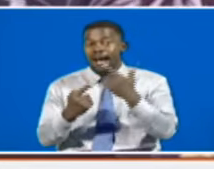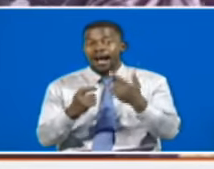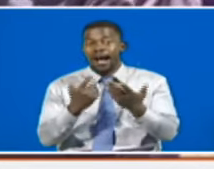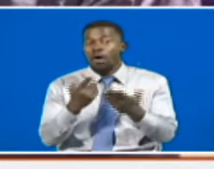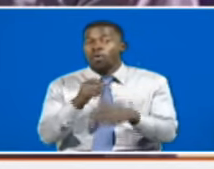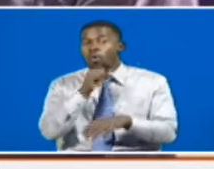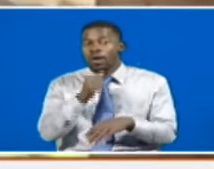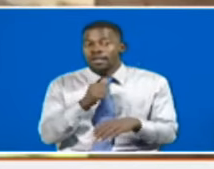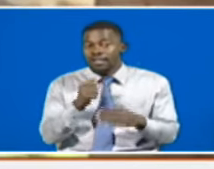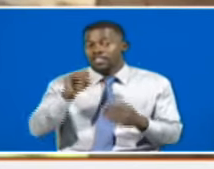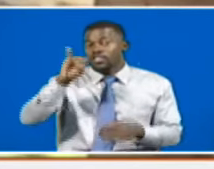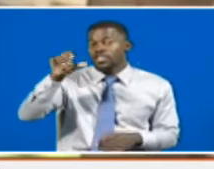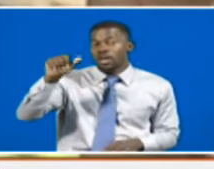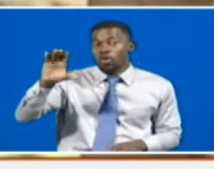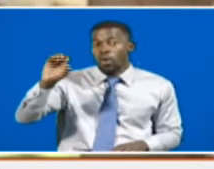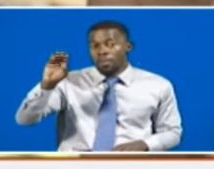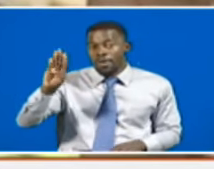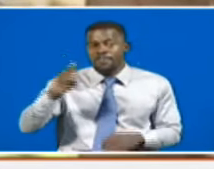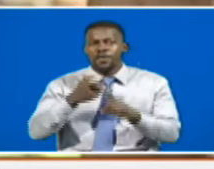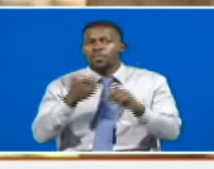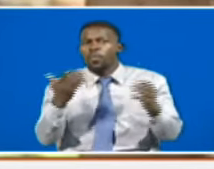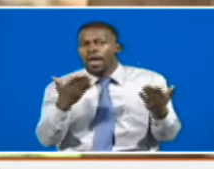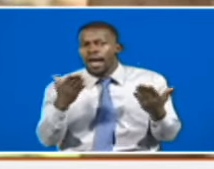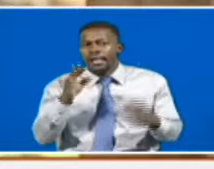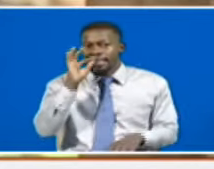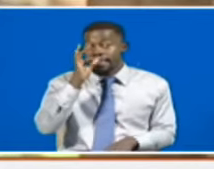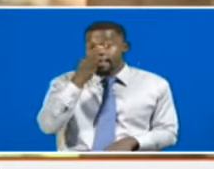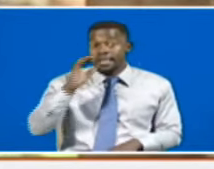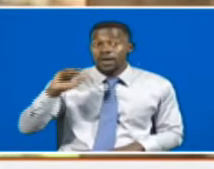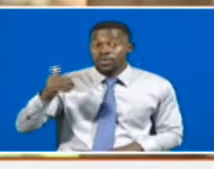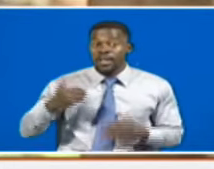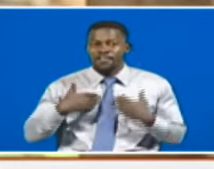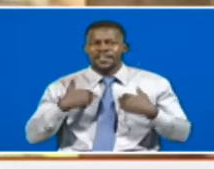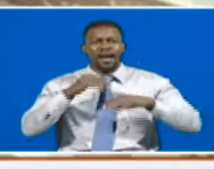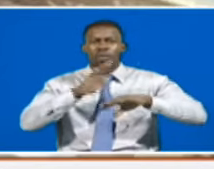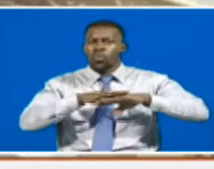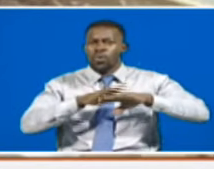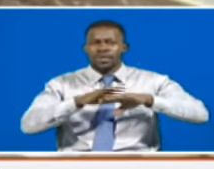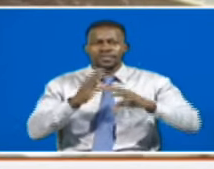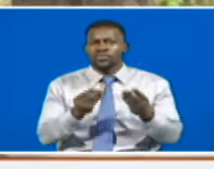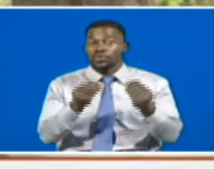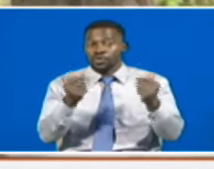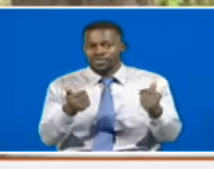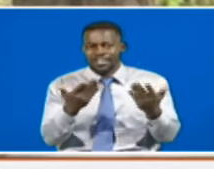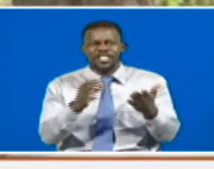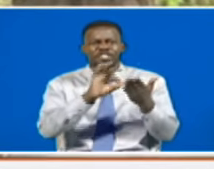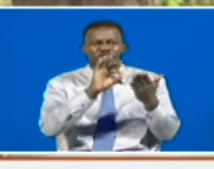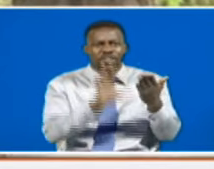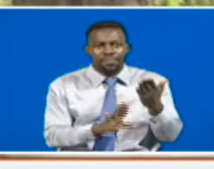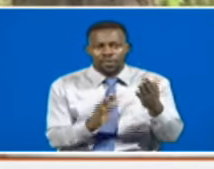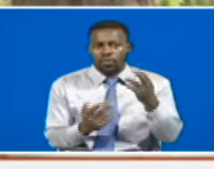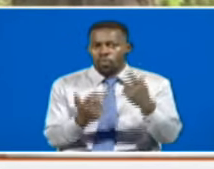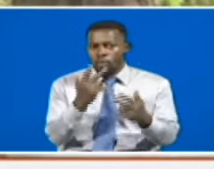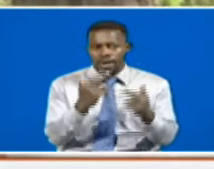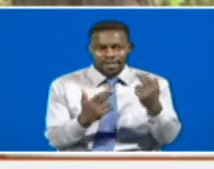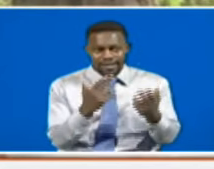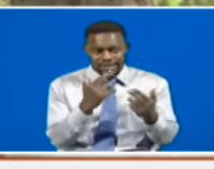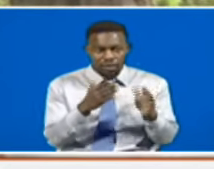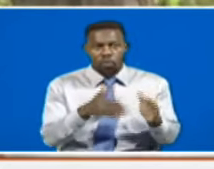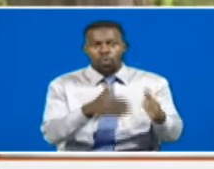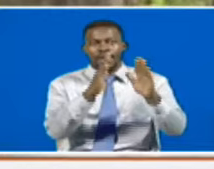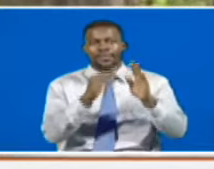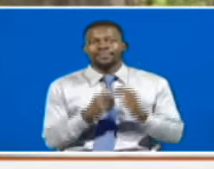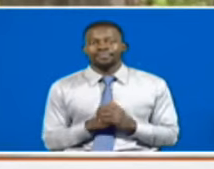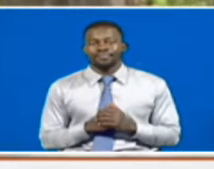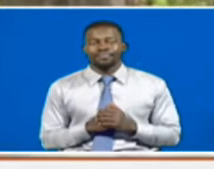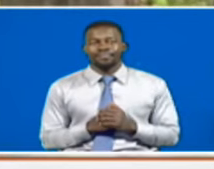in Nyeri County, has come up with what he refers to as a solution to affordable cooking fuel. Tunafanyaga kasi ya plant